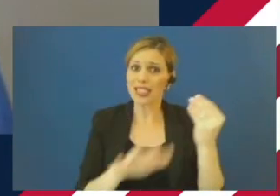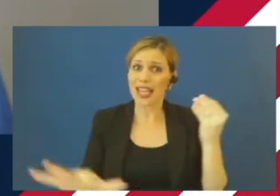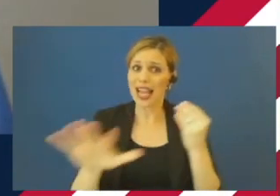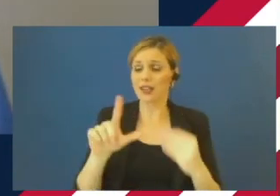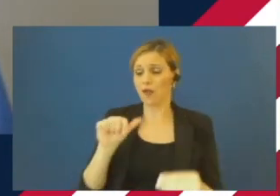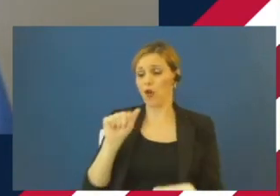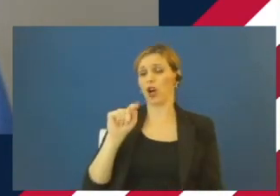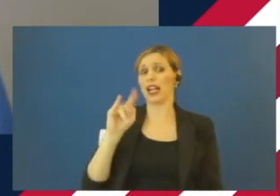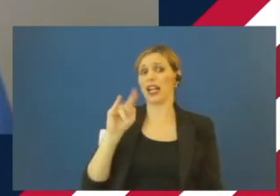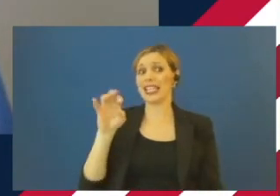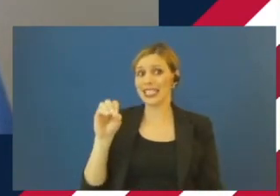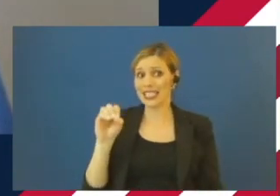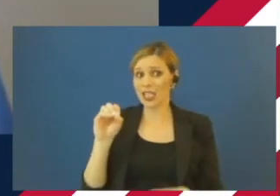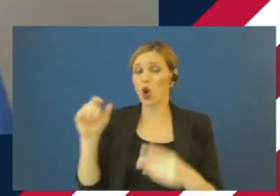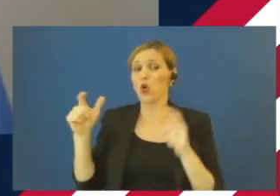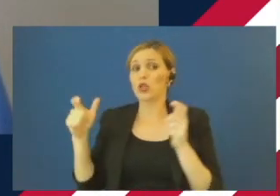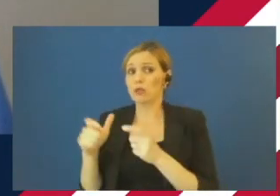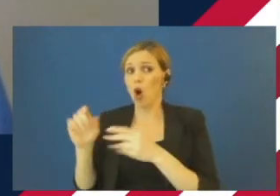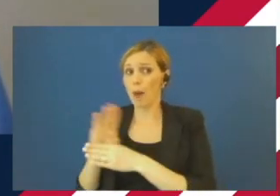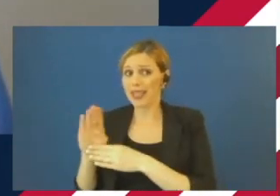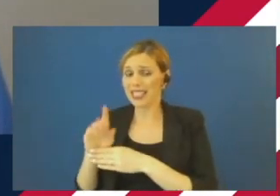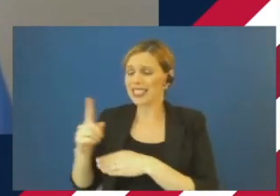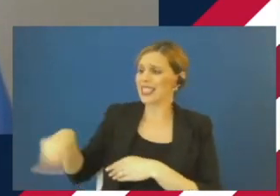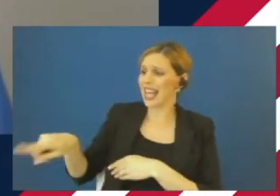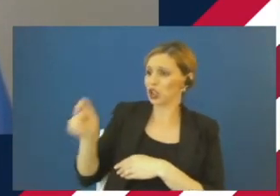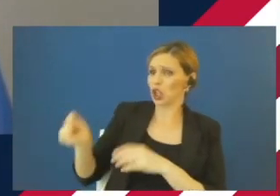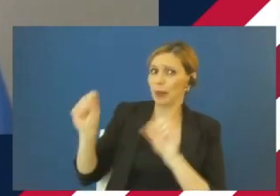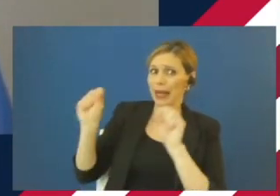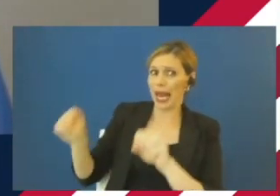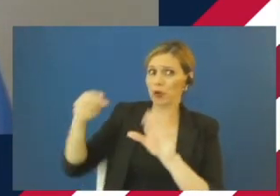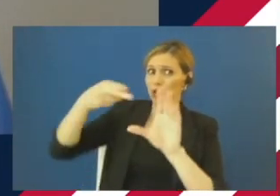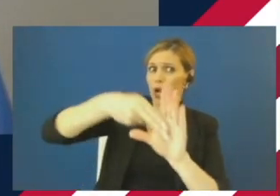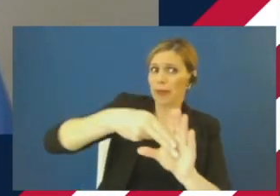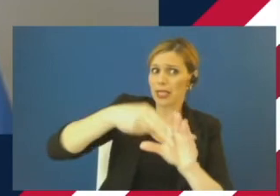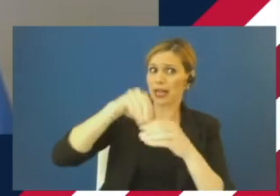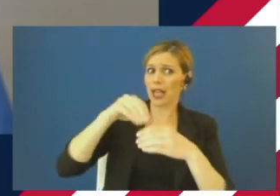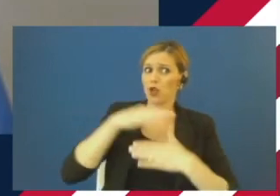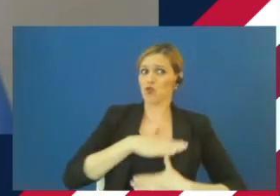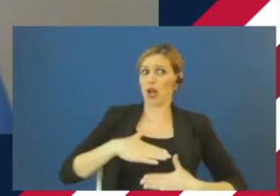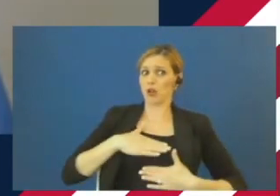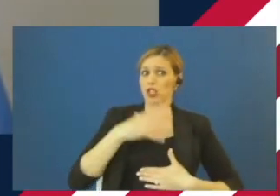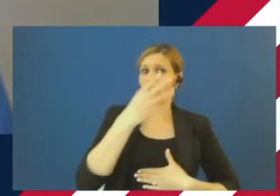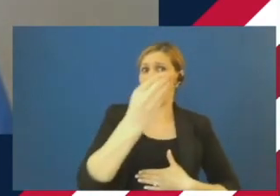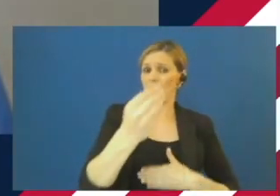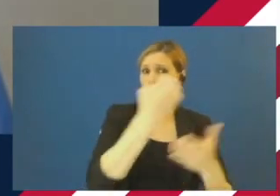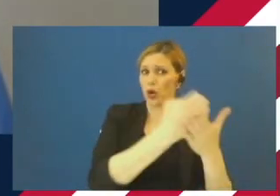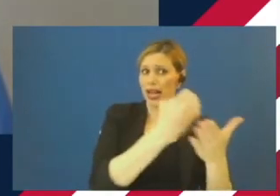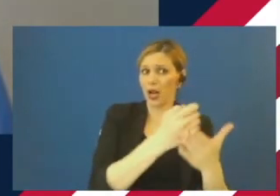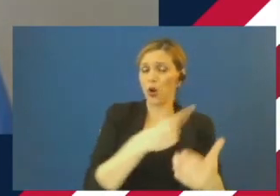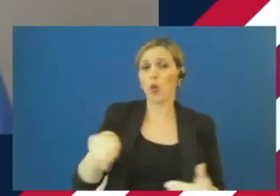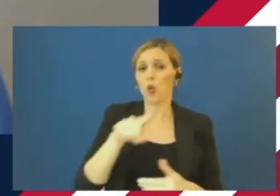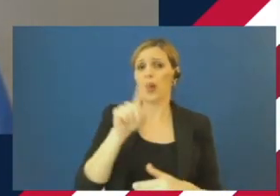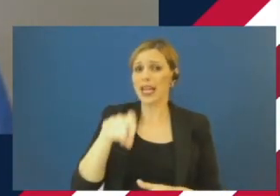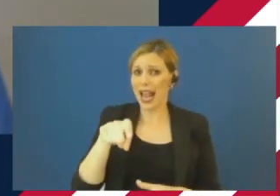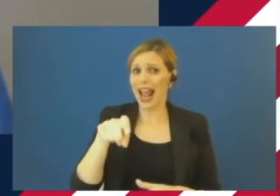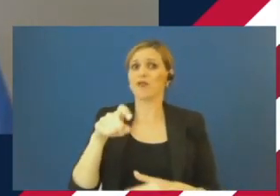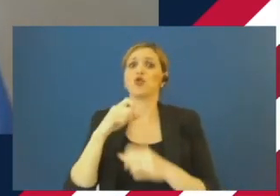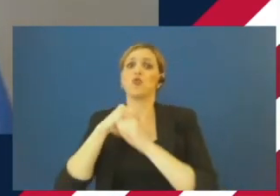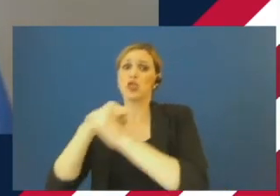to participate in the outdoor recreation economy and support efforts to identify, designate, and protect more